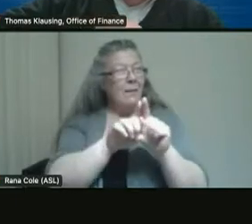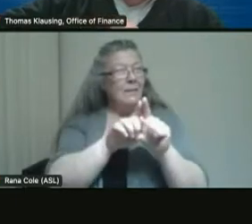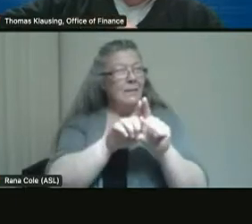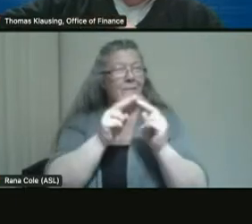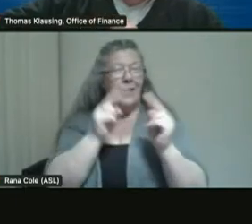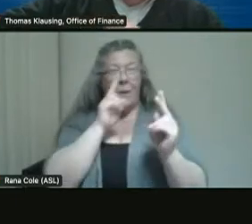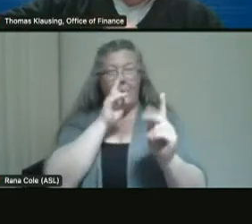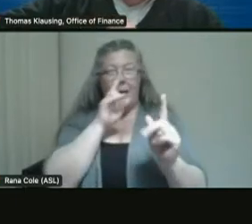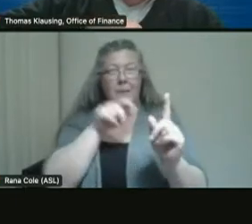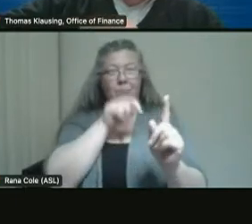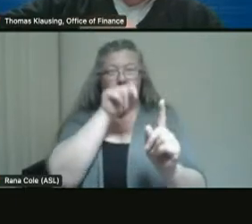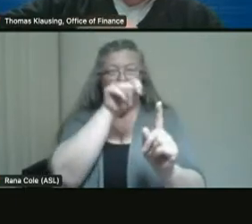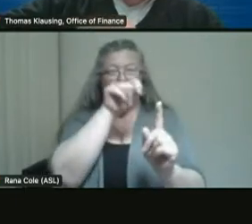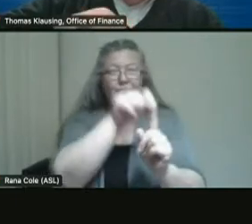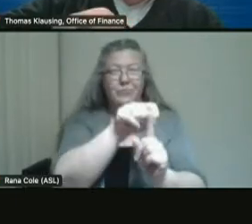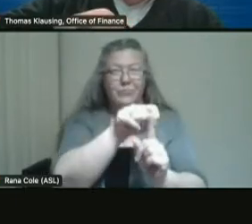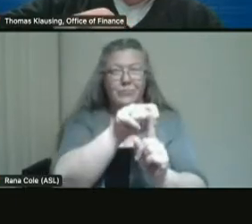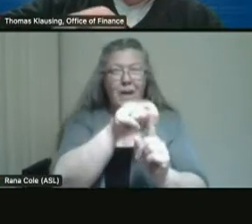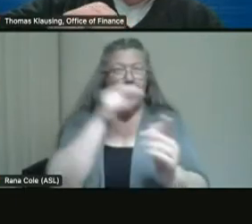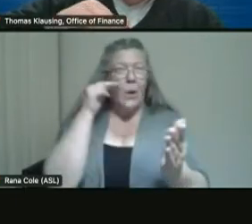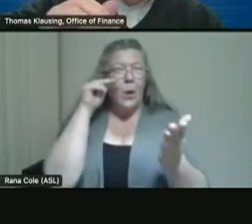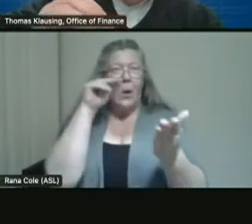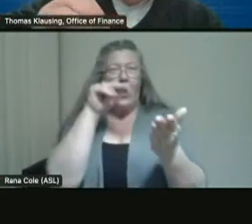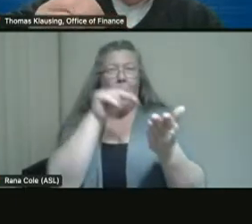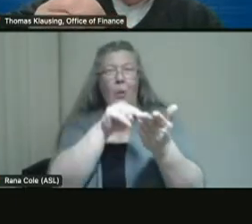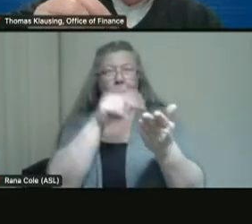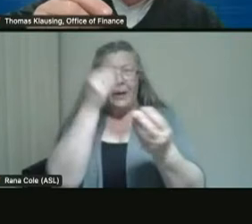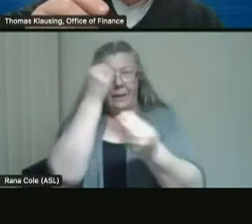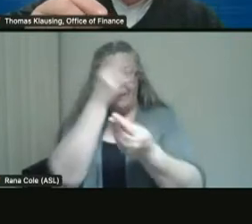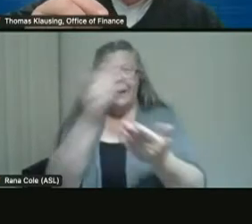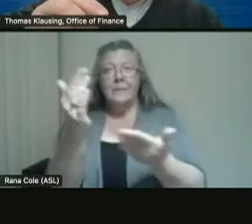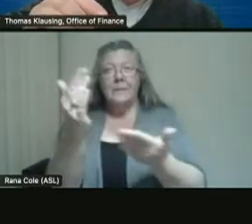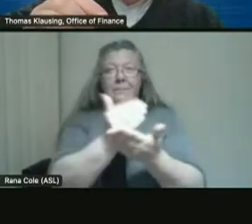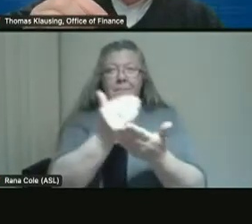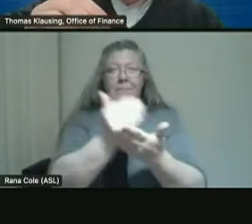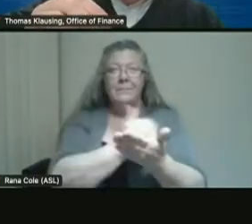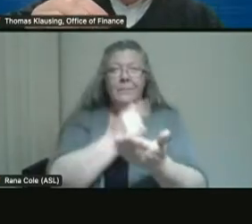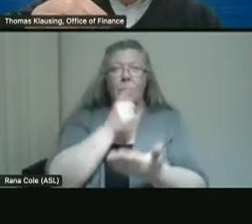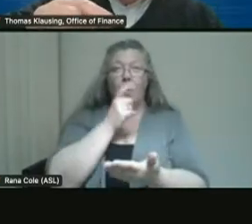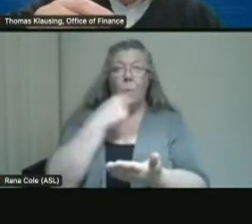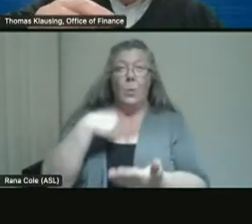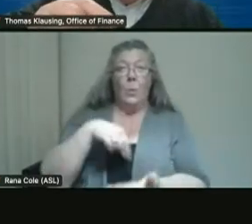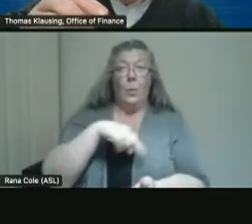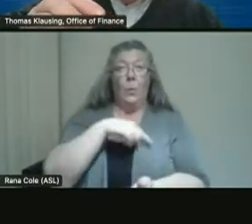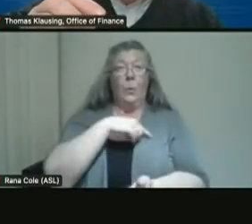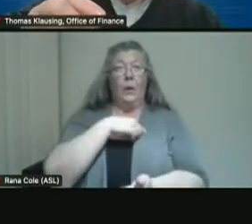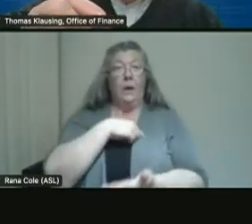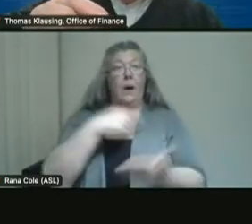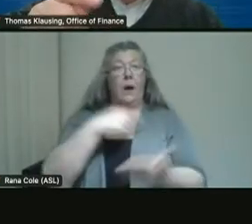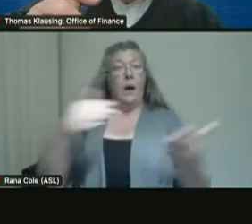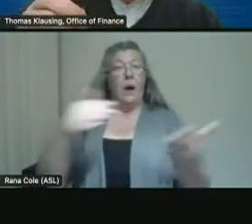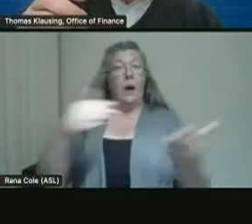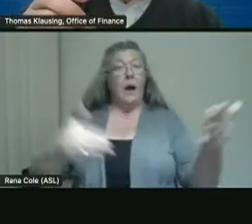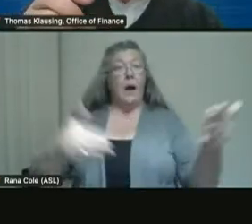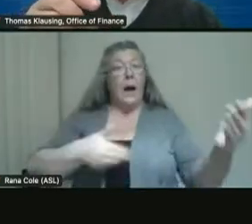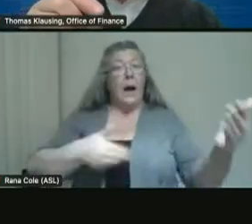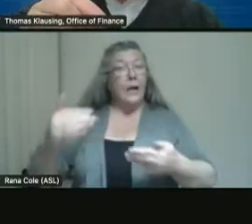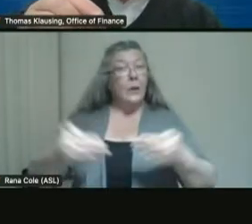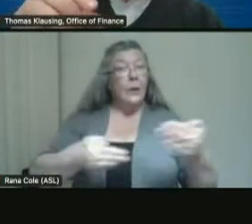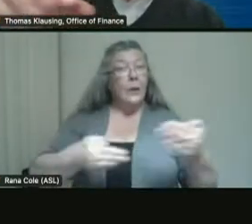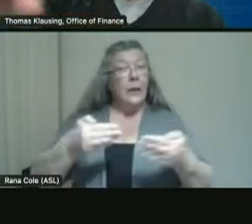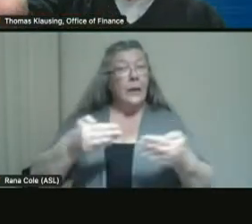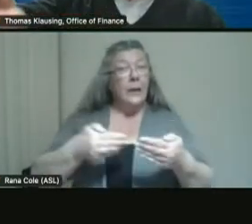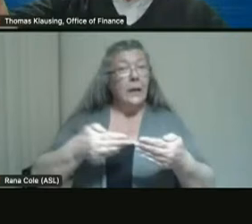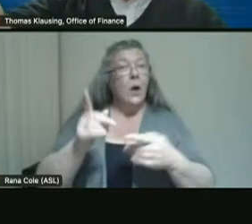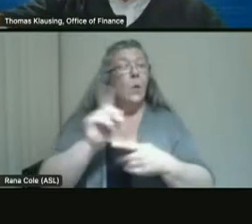the data about who we are hiring, where they're coming from. And because we go back to